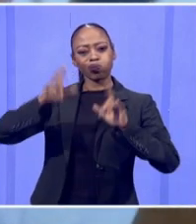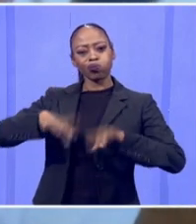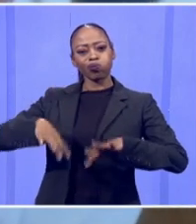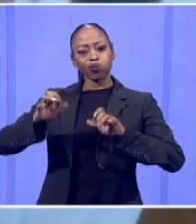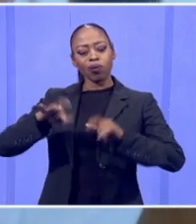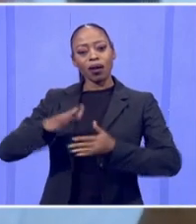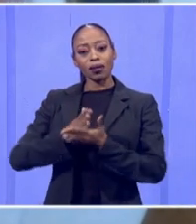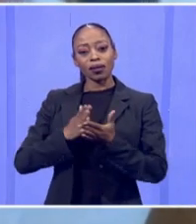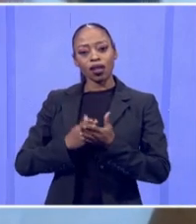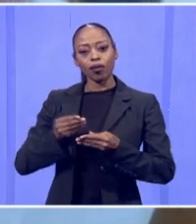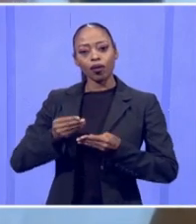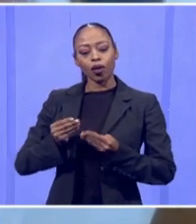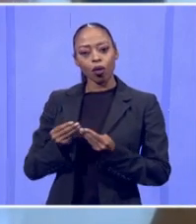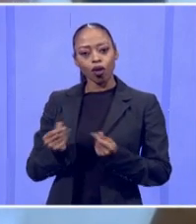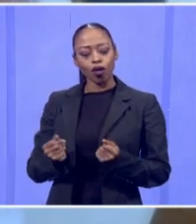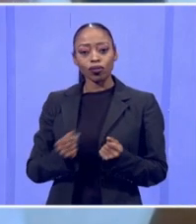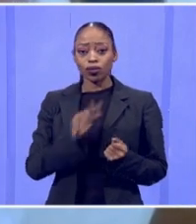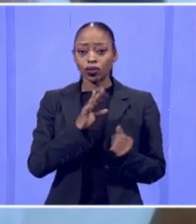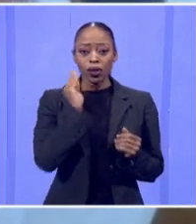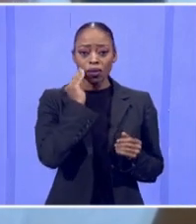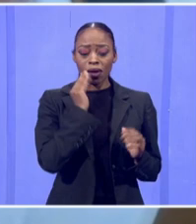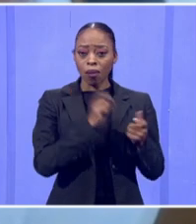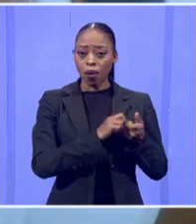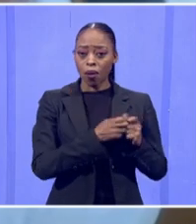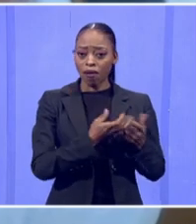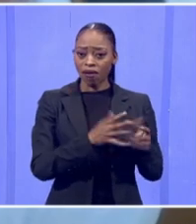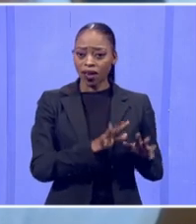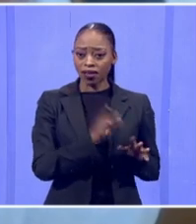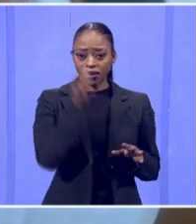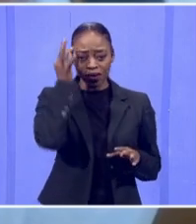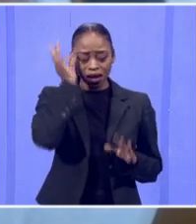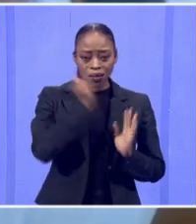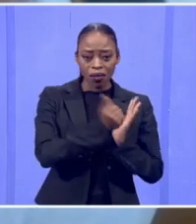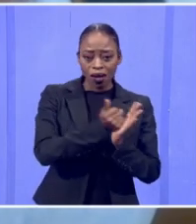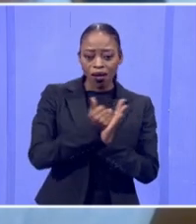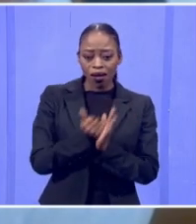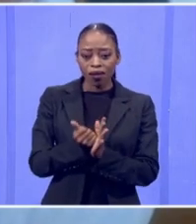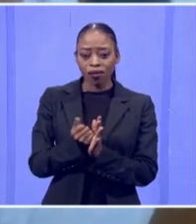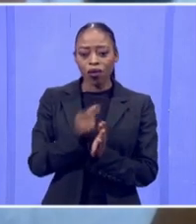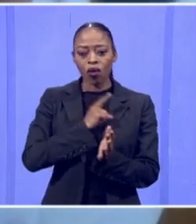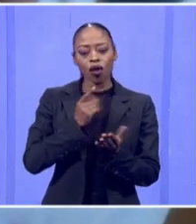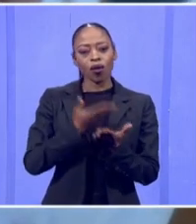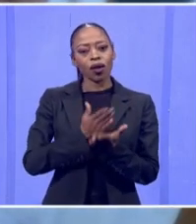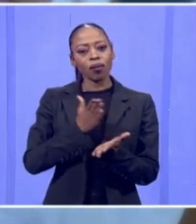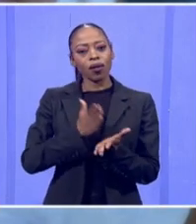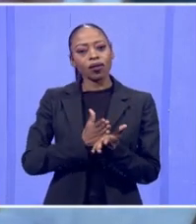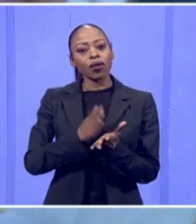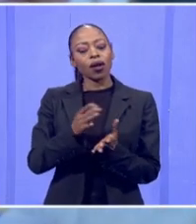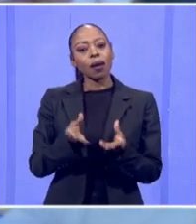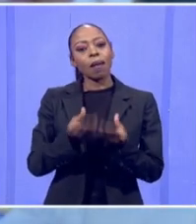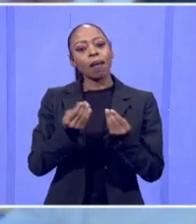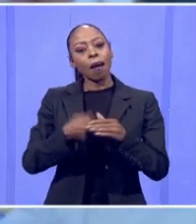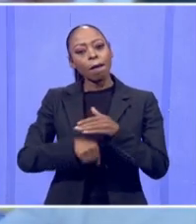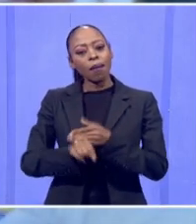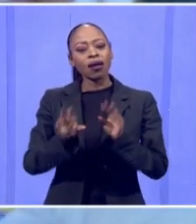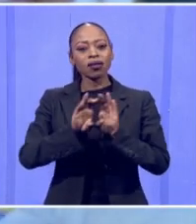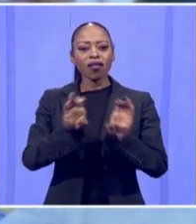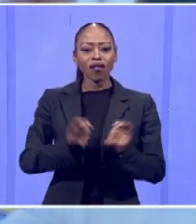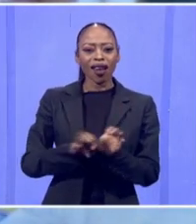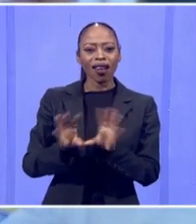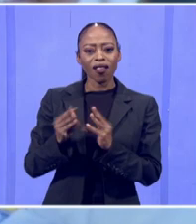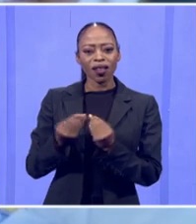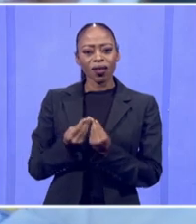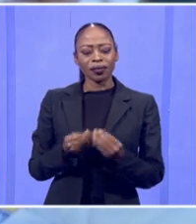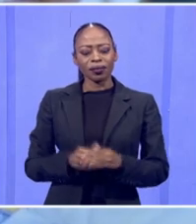there any programs or is there any program by your government to assist and to ensure that they get back their certificates and IDs?